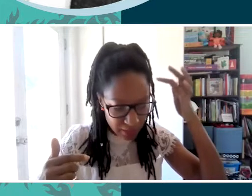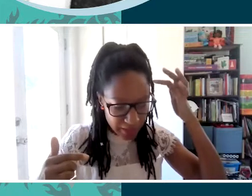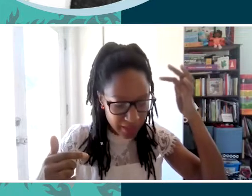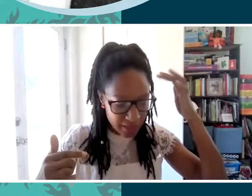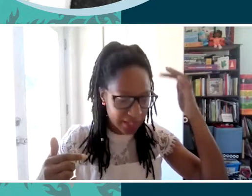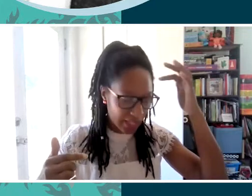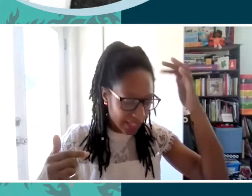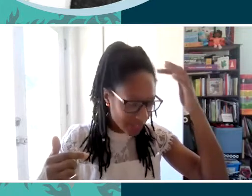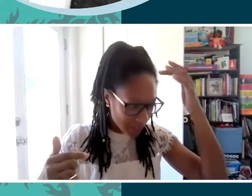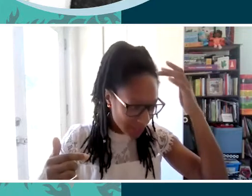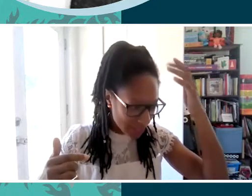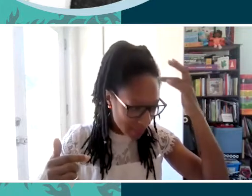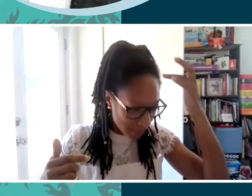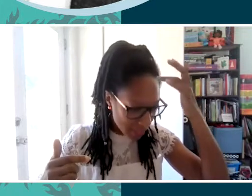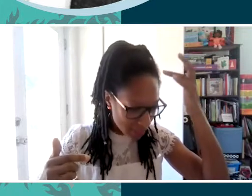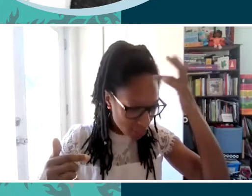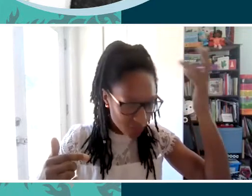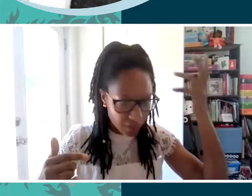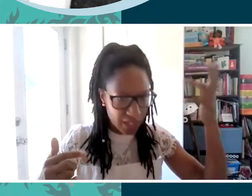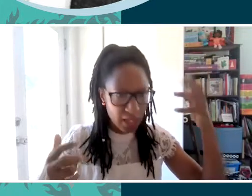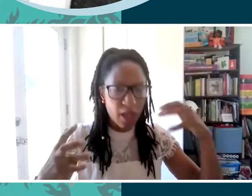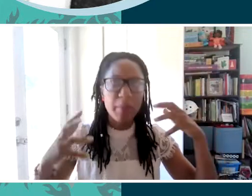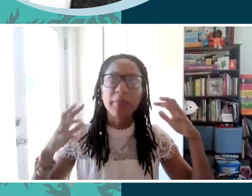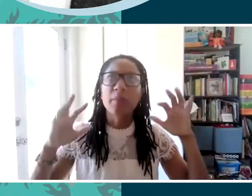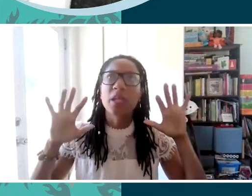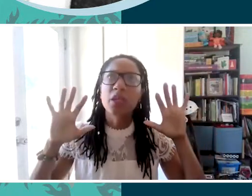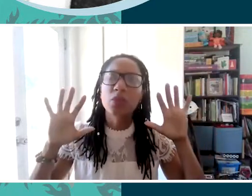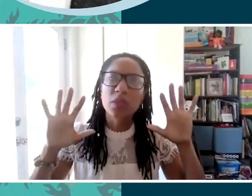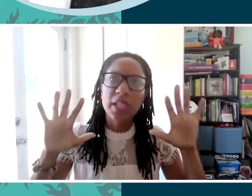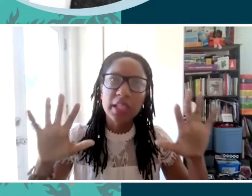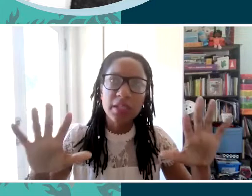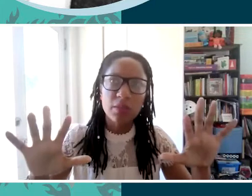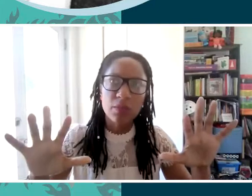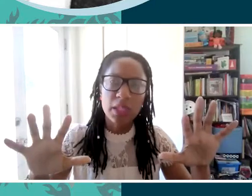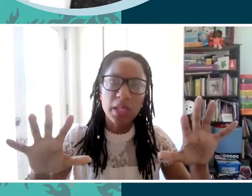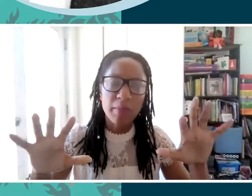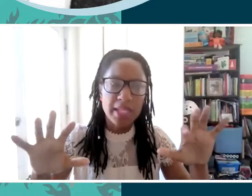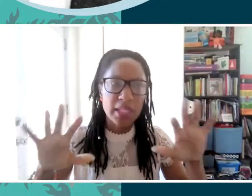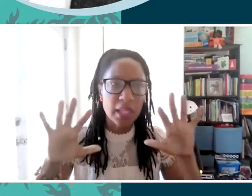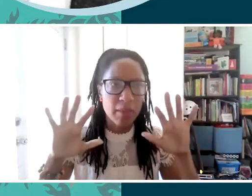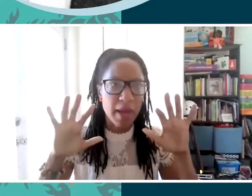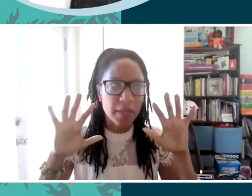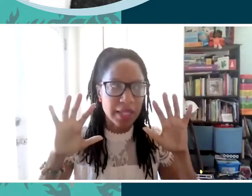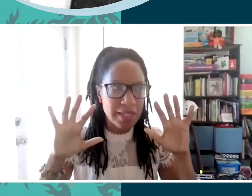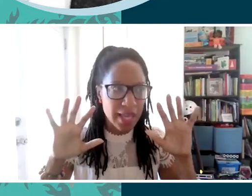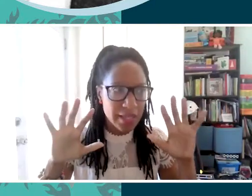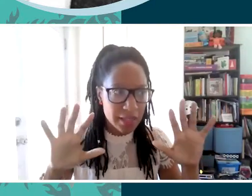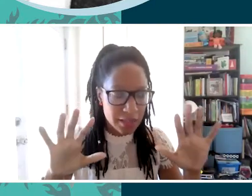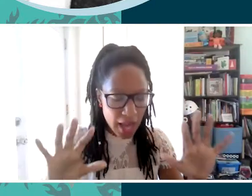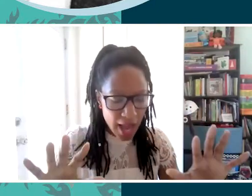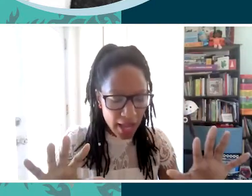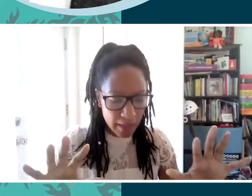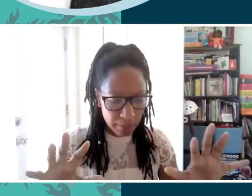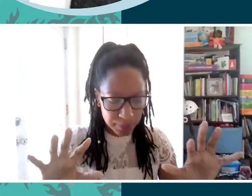name is Taylor. This one's name is Josephine. But you said this really amazing thing about it